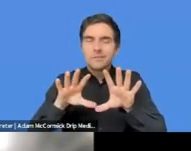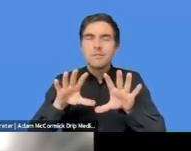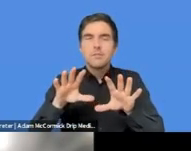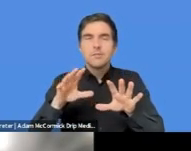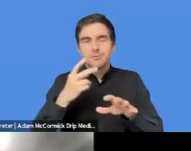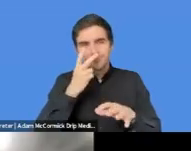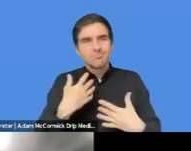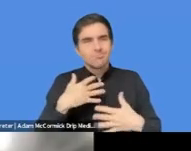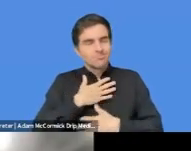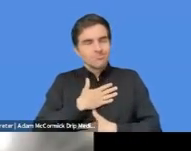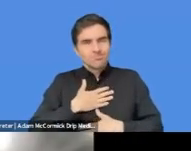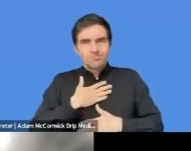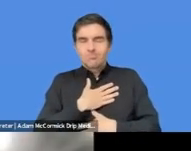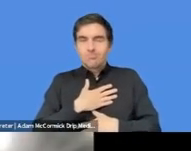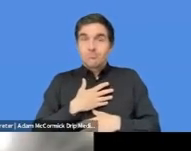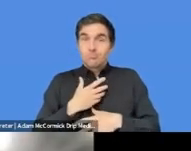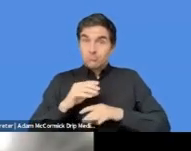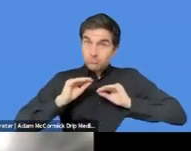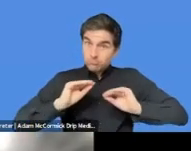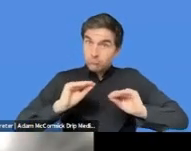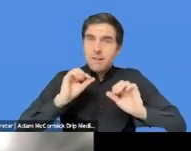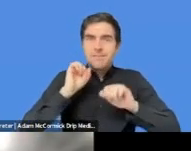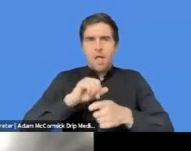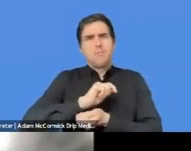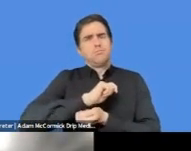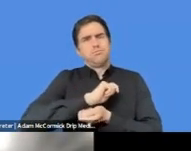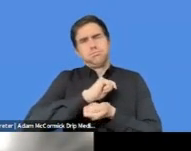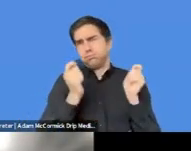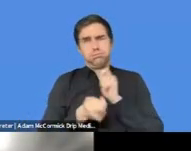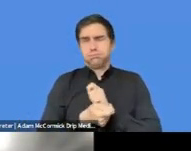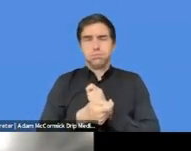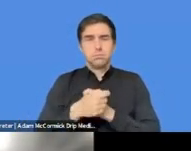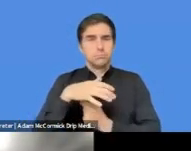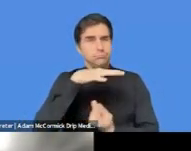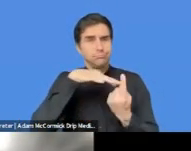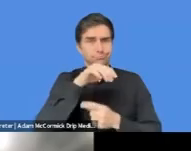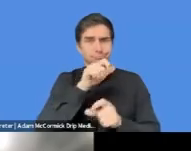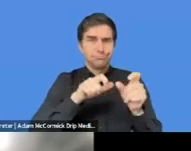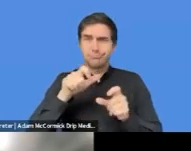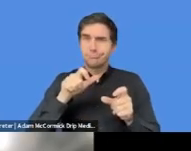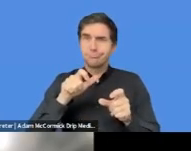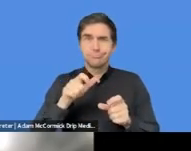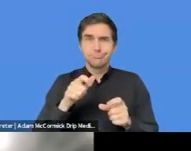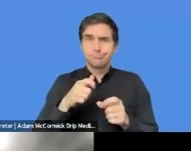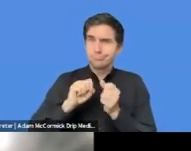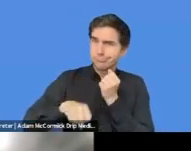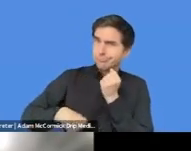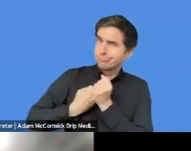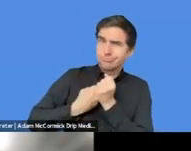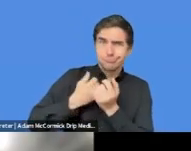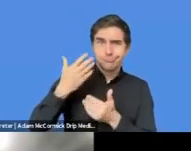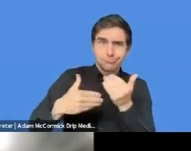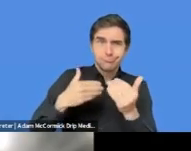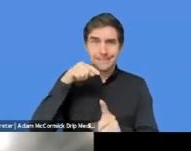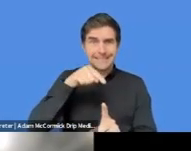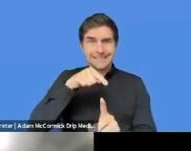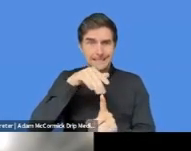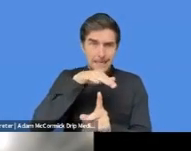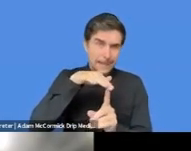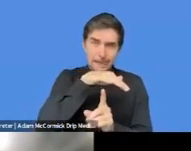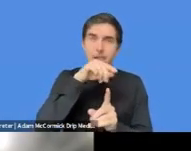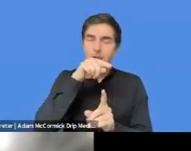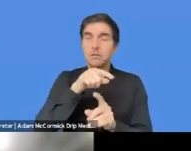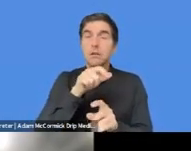So just to share this story of change and just to appreciate how transform training is enhancing on